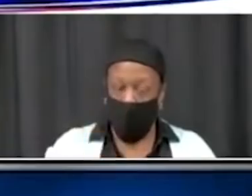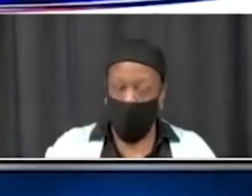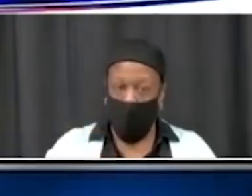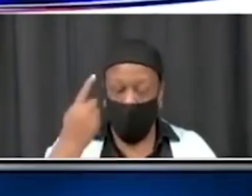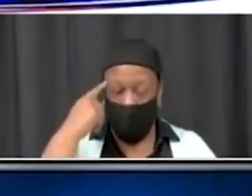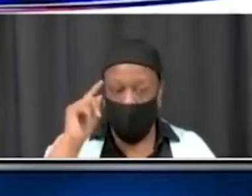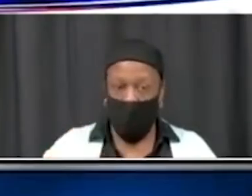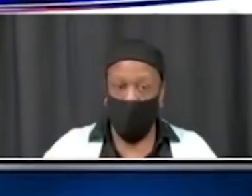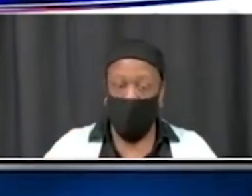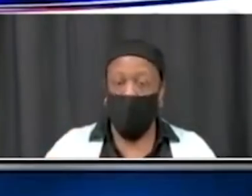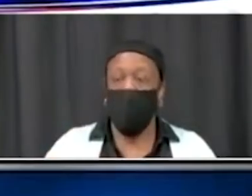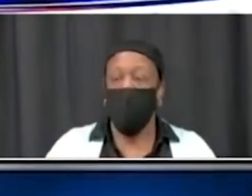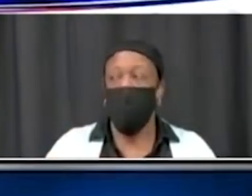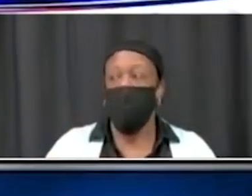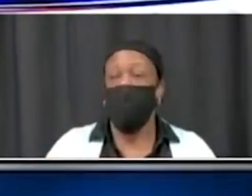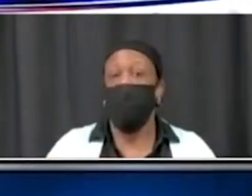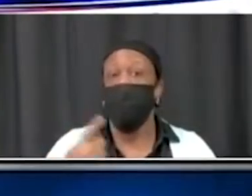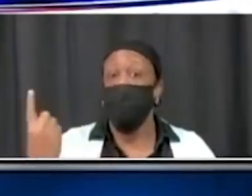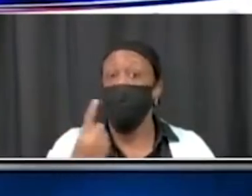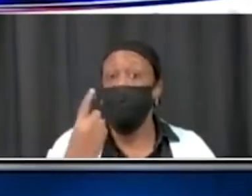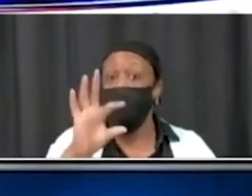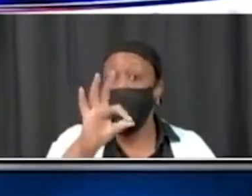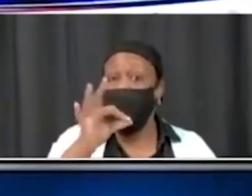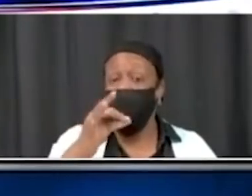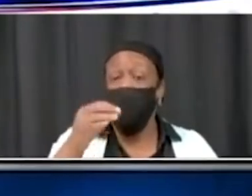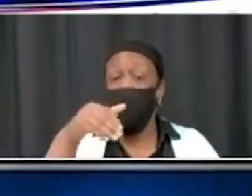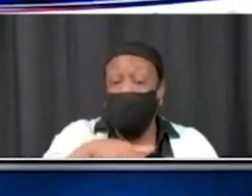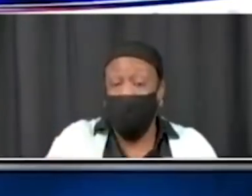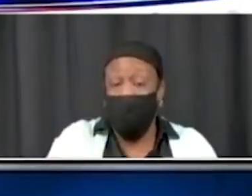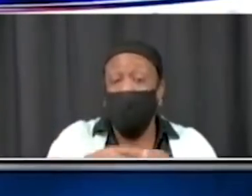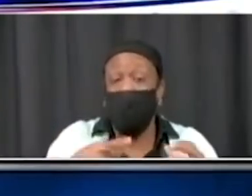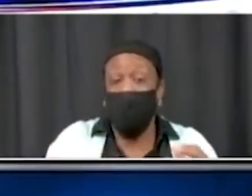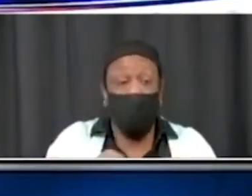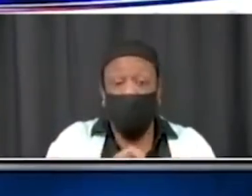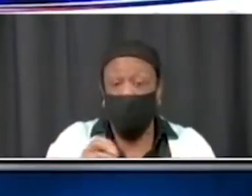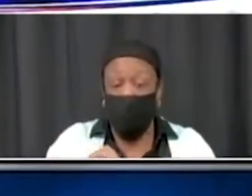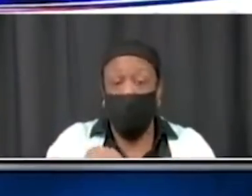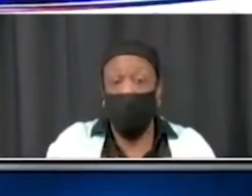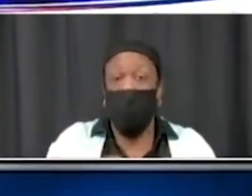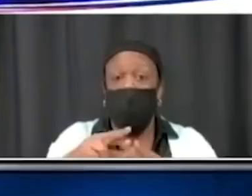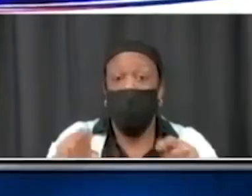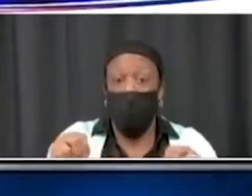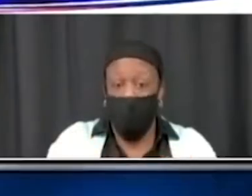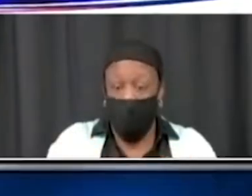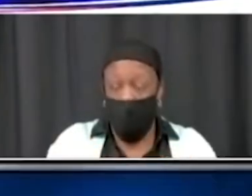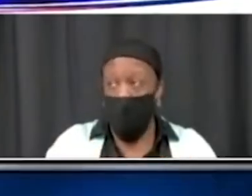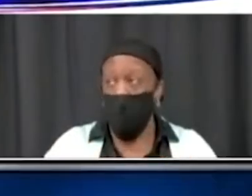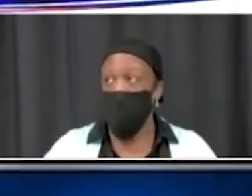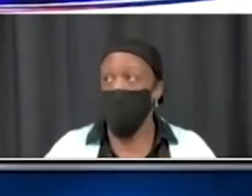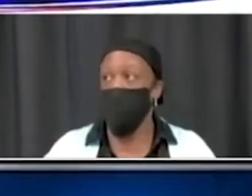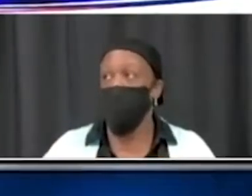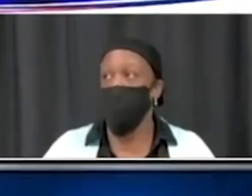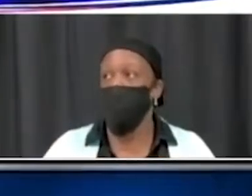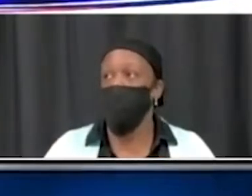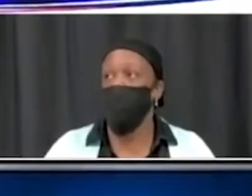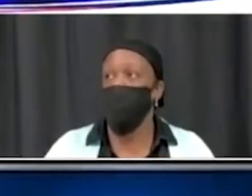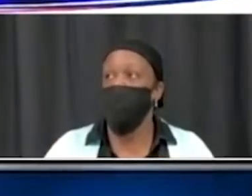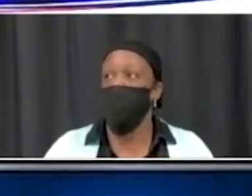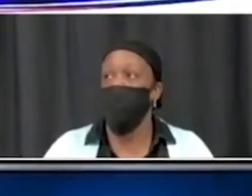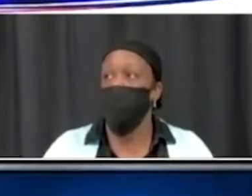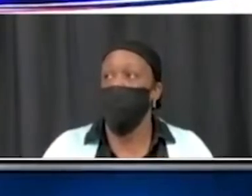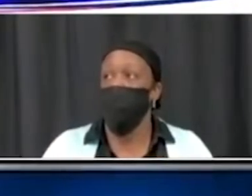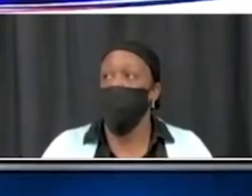be working very closely with the police and would be enforcing these measures. I've been